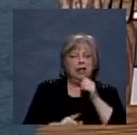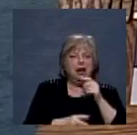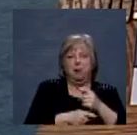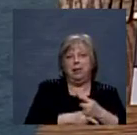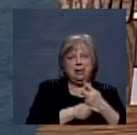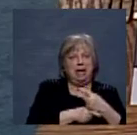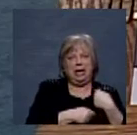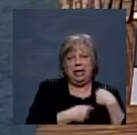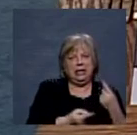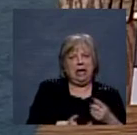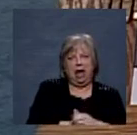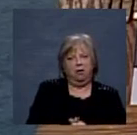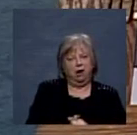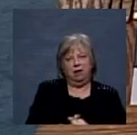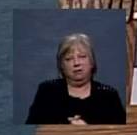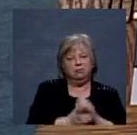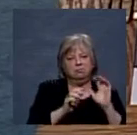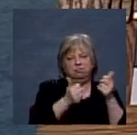over the years.